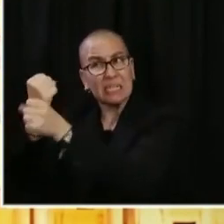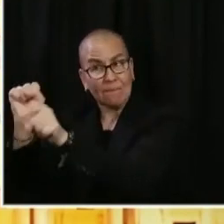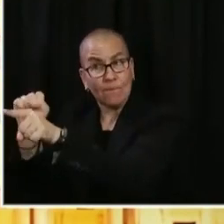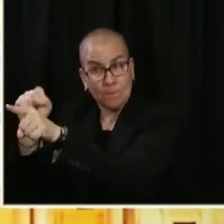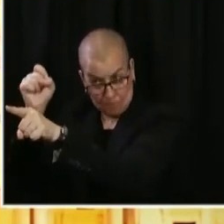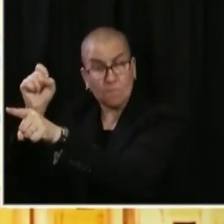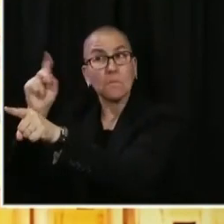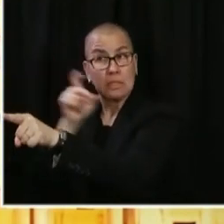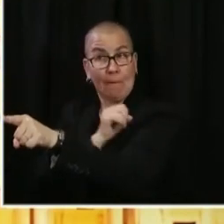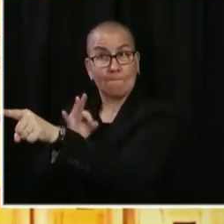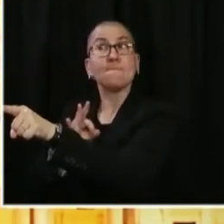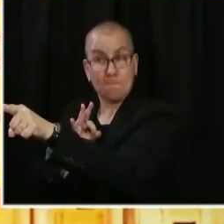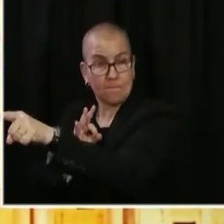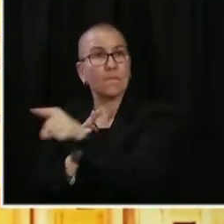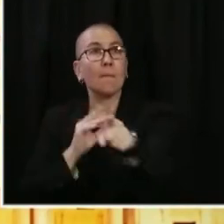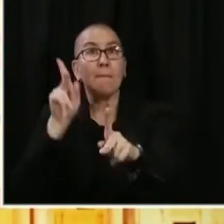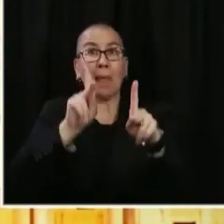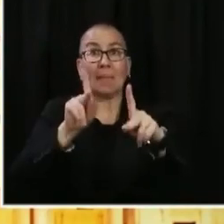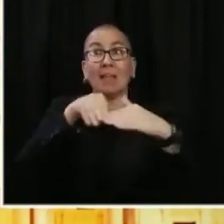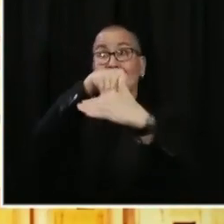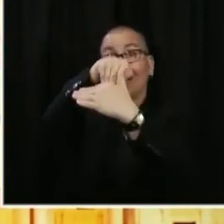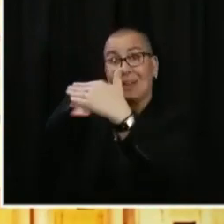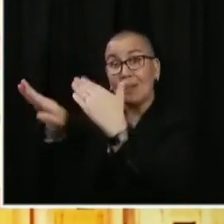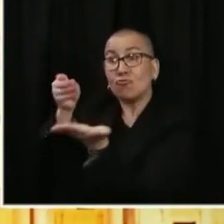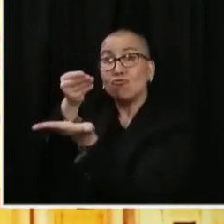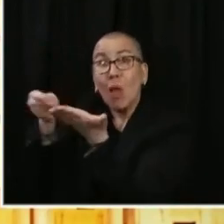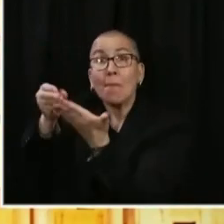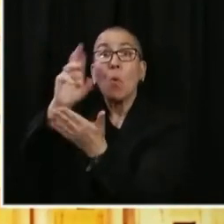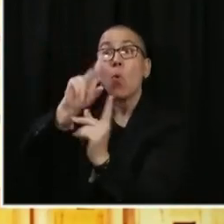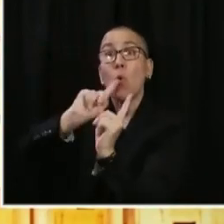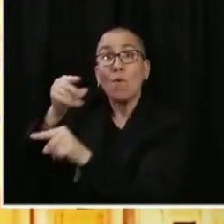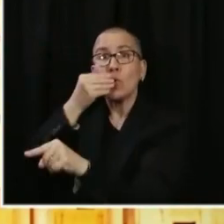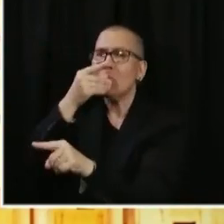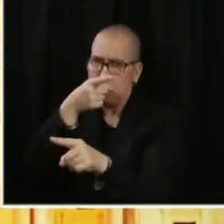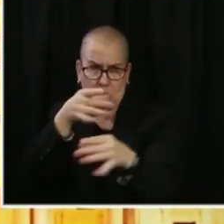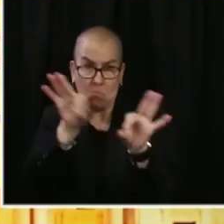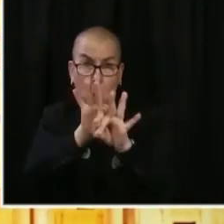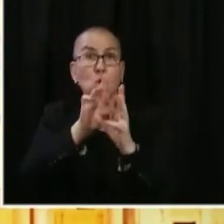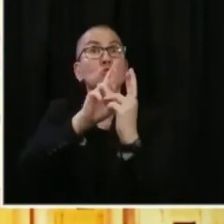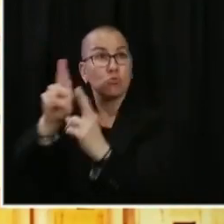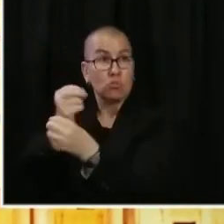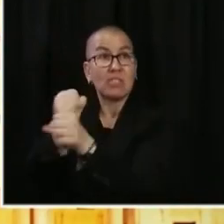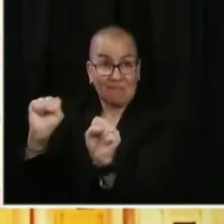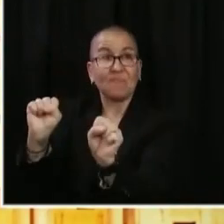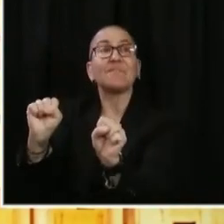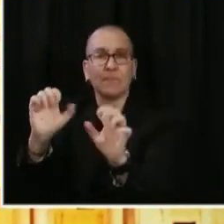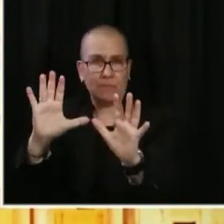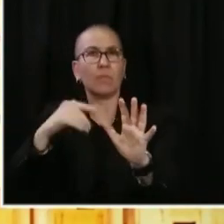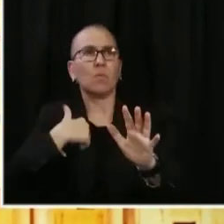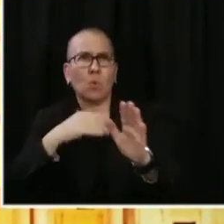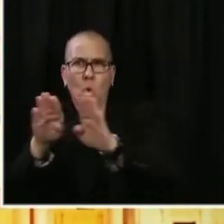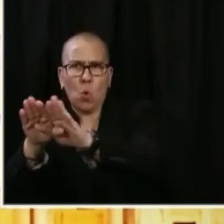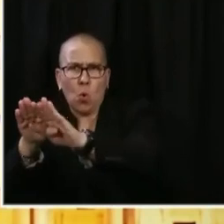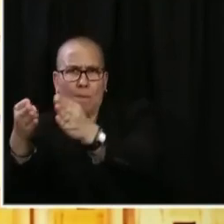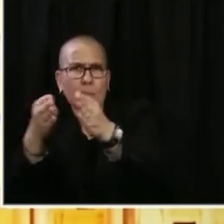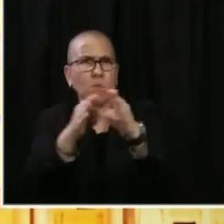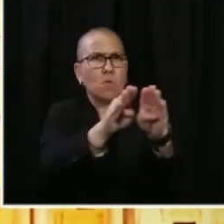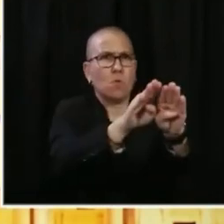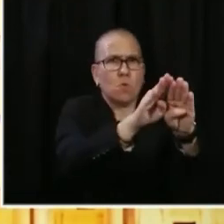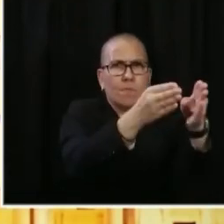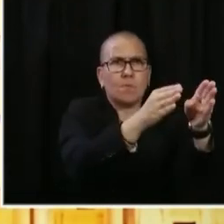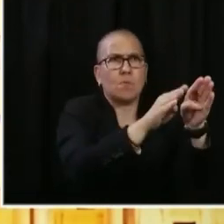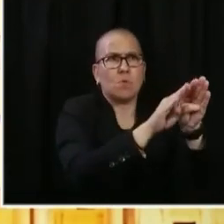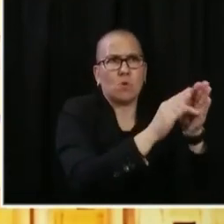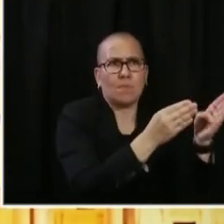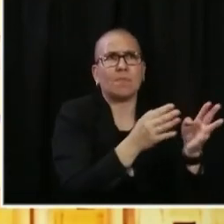don't know about this virus, and as I said previously, we must be prepared to dial back if needed. We will continue to follow the